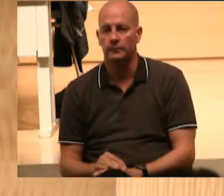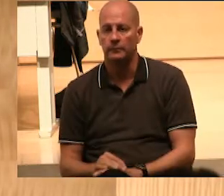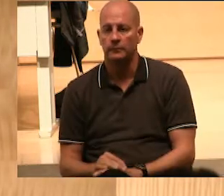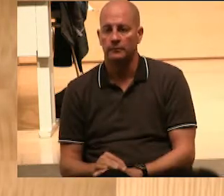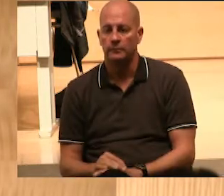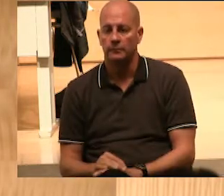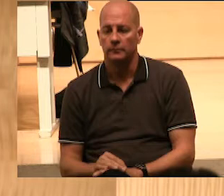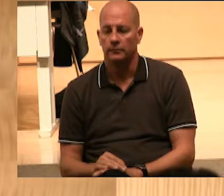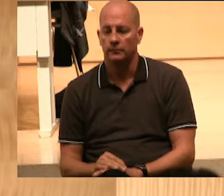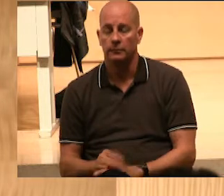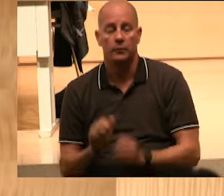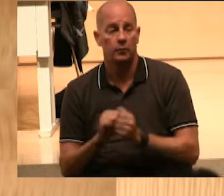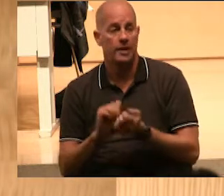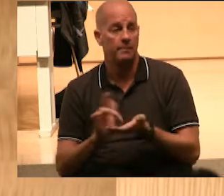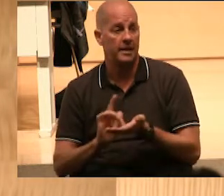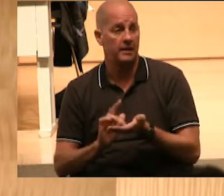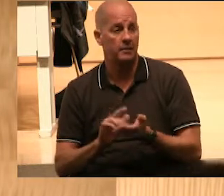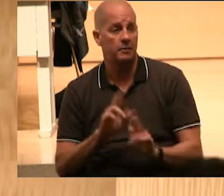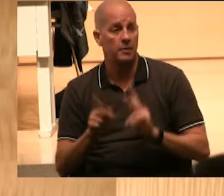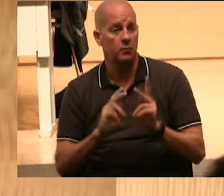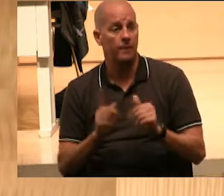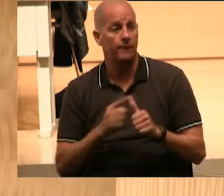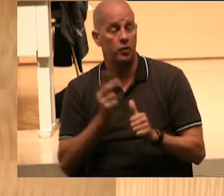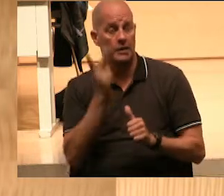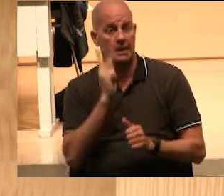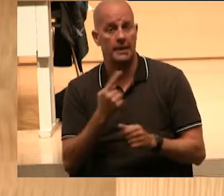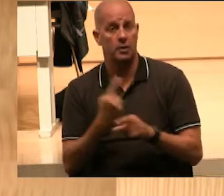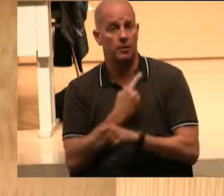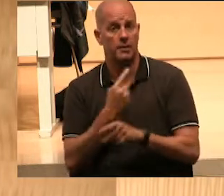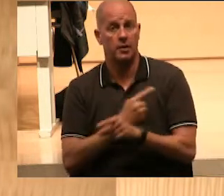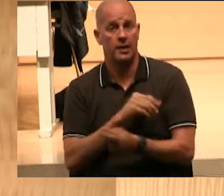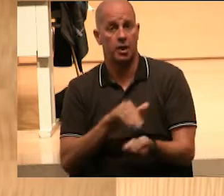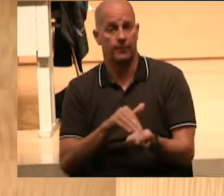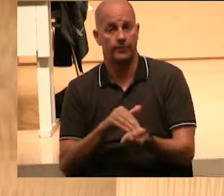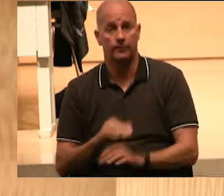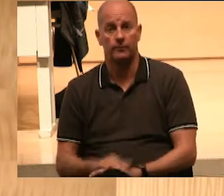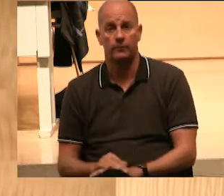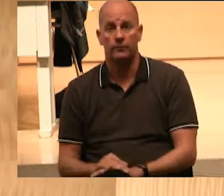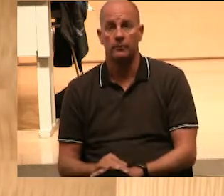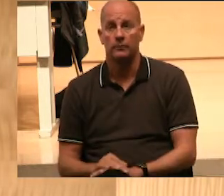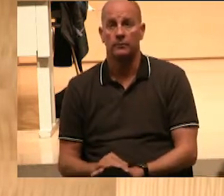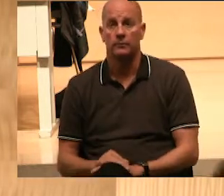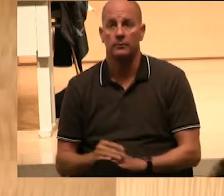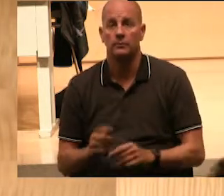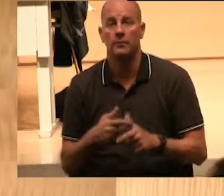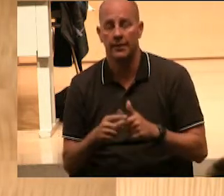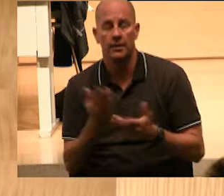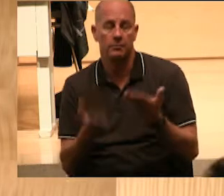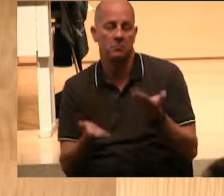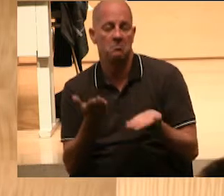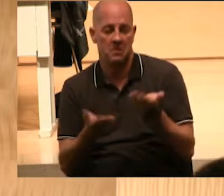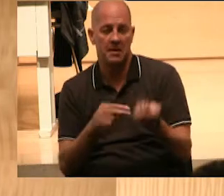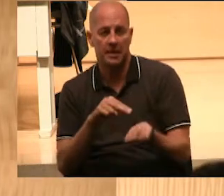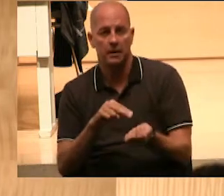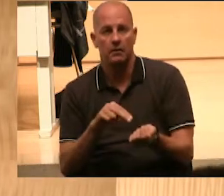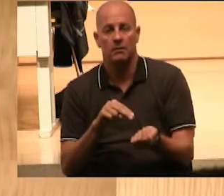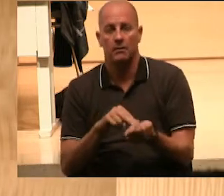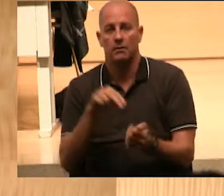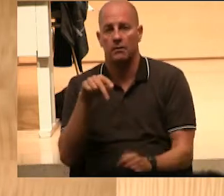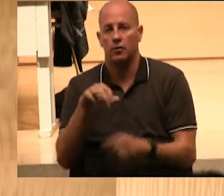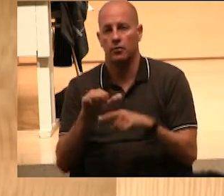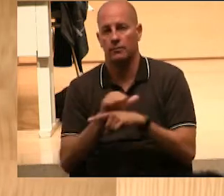disorders, typically people will first see their primary care providers or possibly even the psychiatric nurse practitioners.